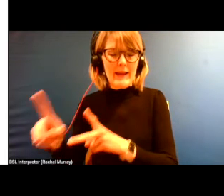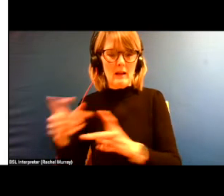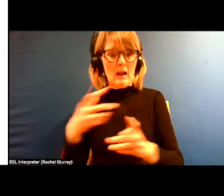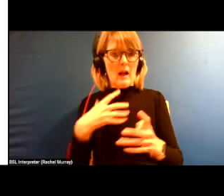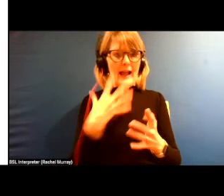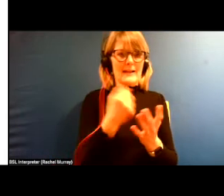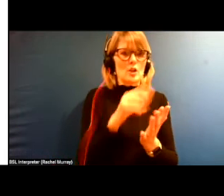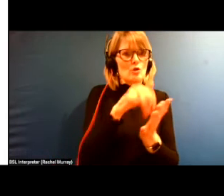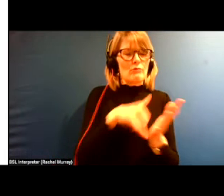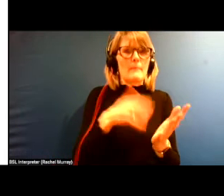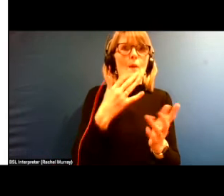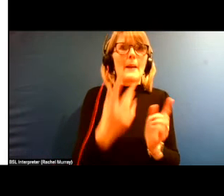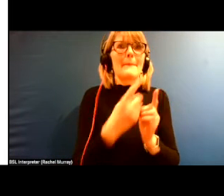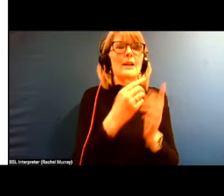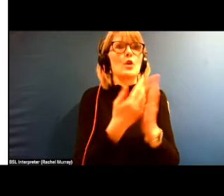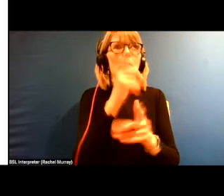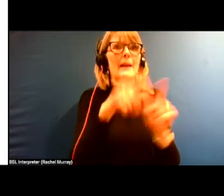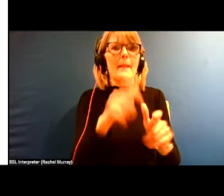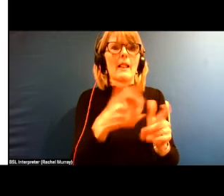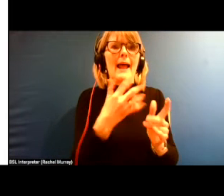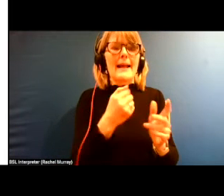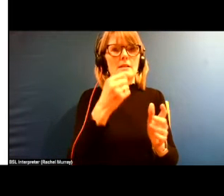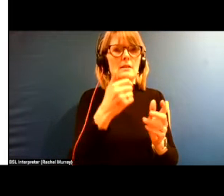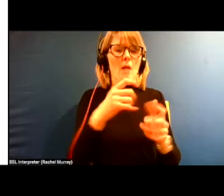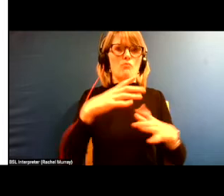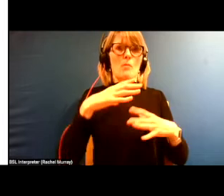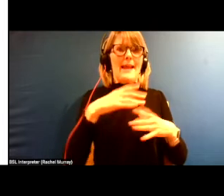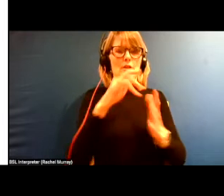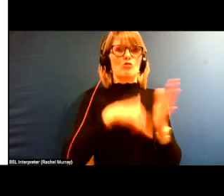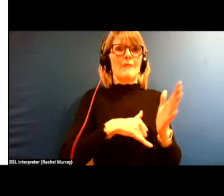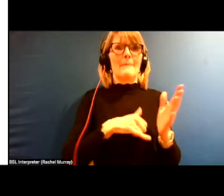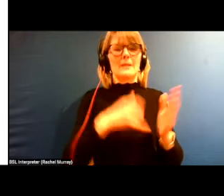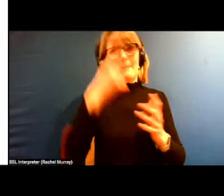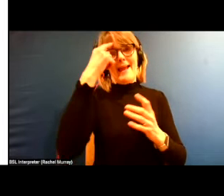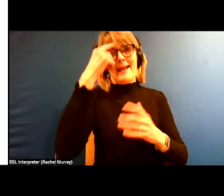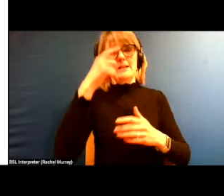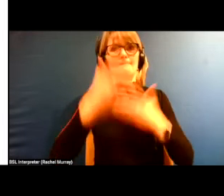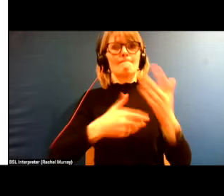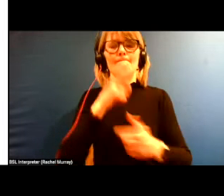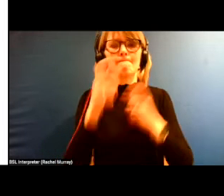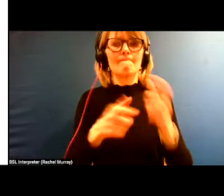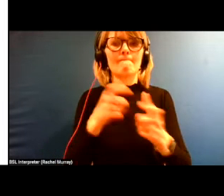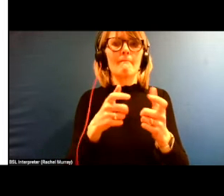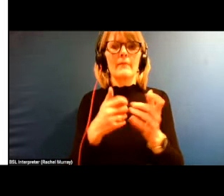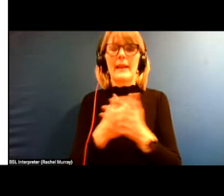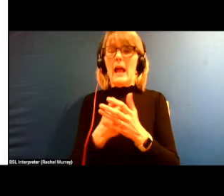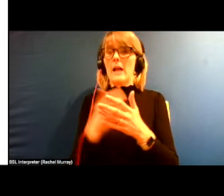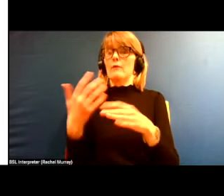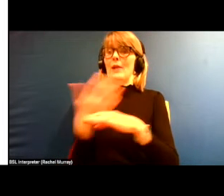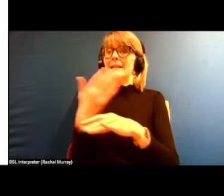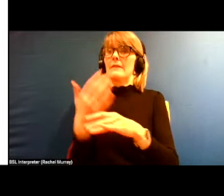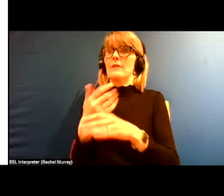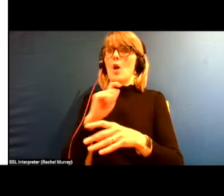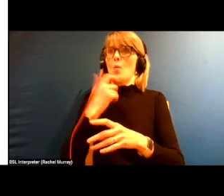people, and that if I was planning a social activity, I would play out many different conversations in my head in order to be